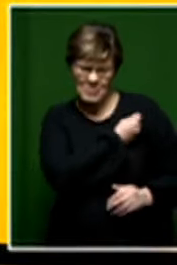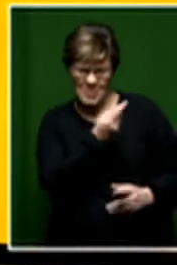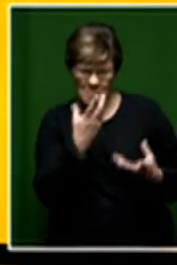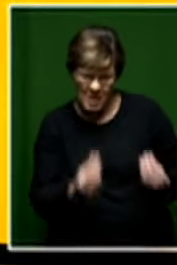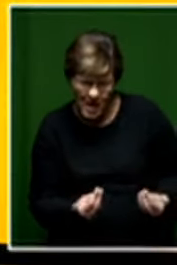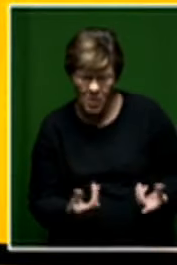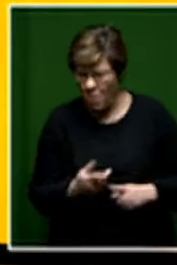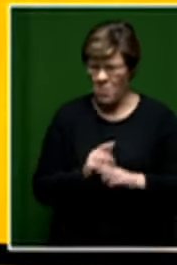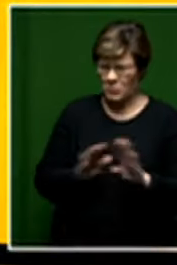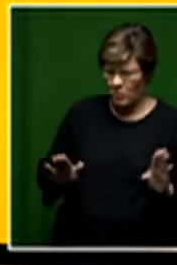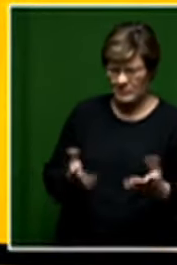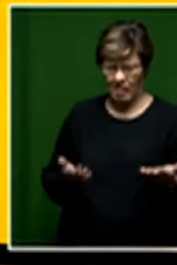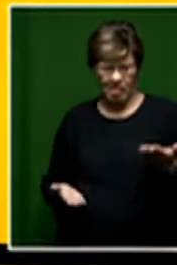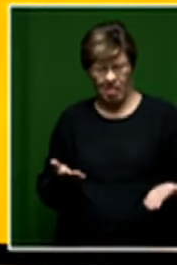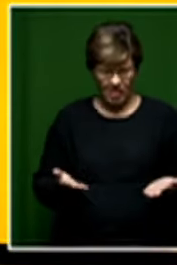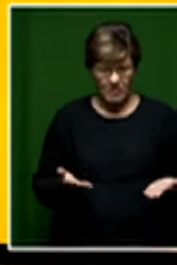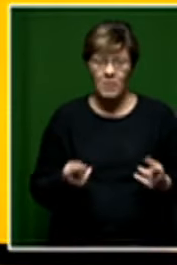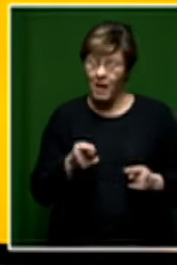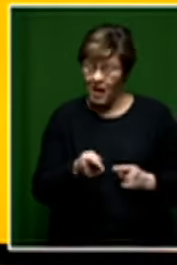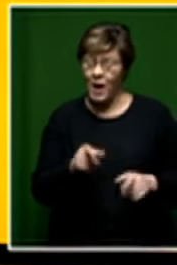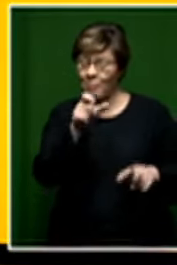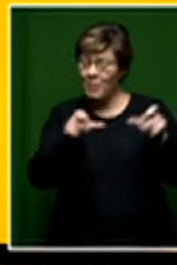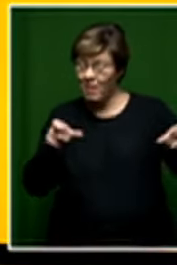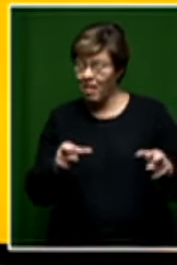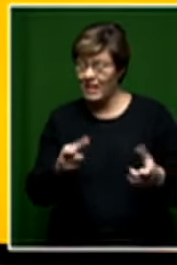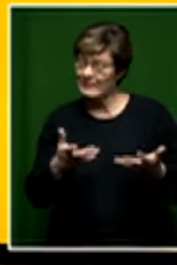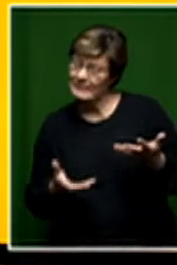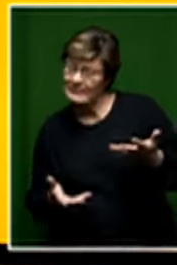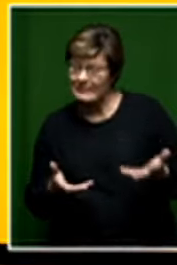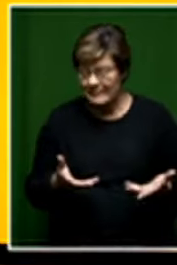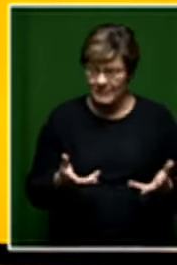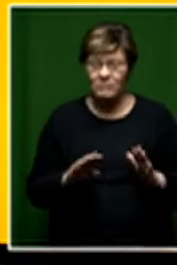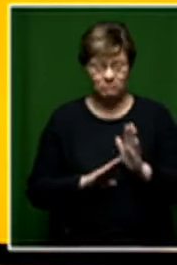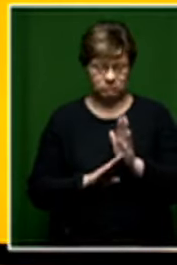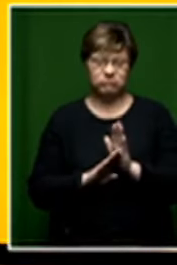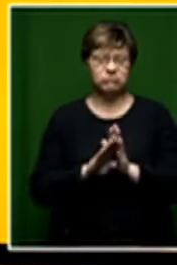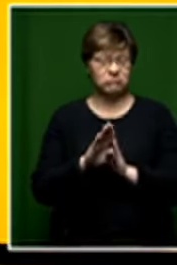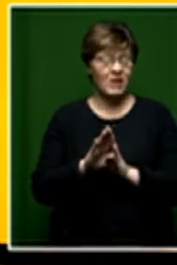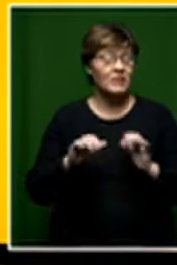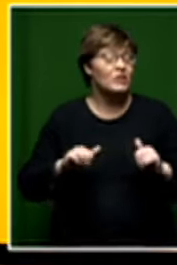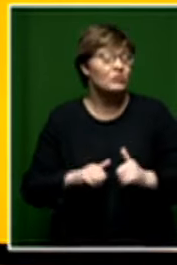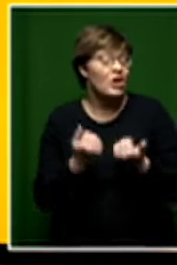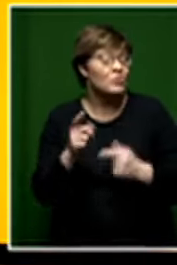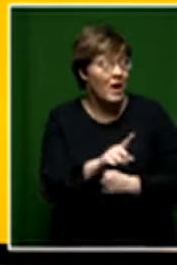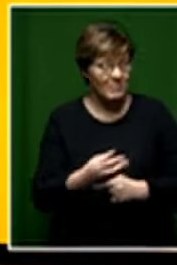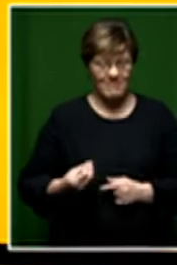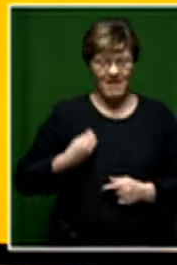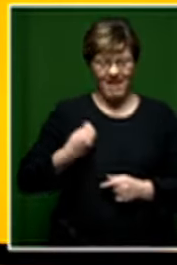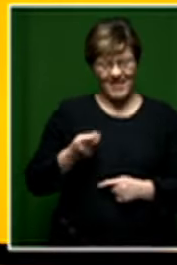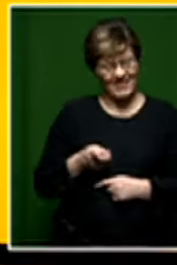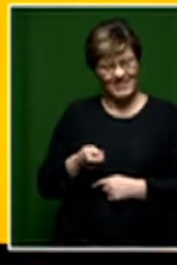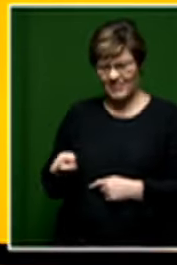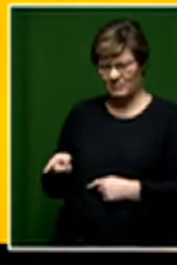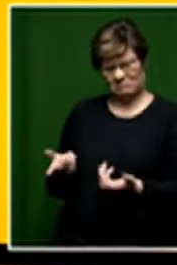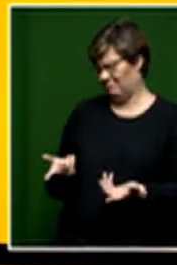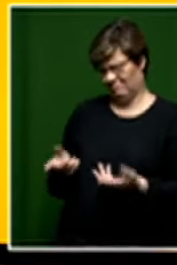acceptance of COVID-19 vaccines is increasing, but challenges still remain with younger people who seem less likely